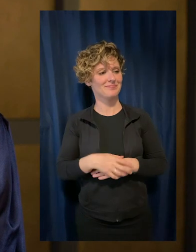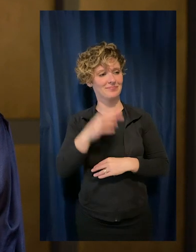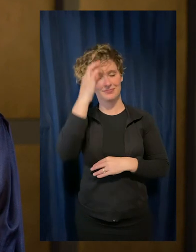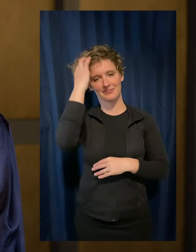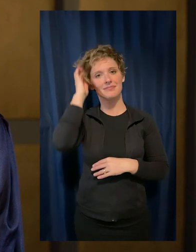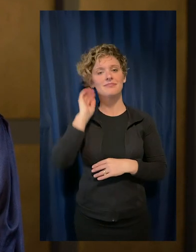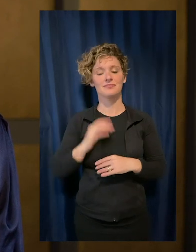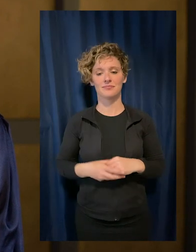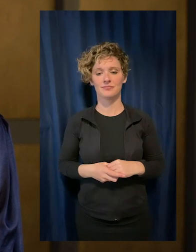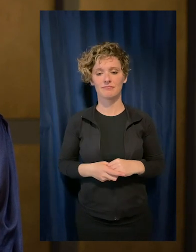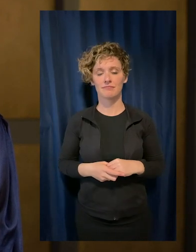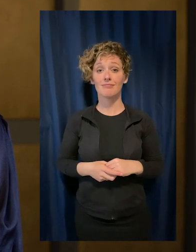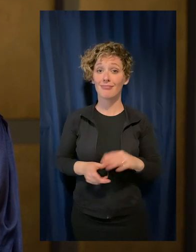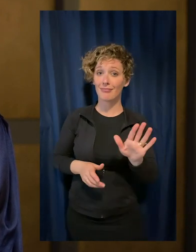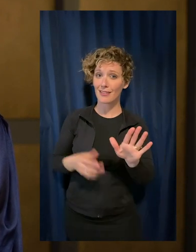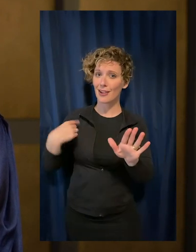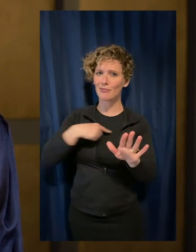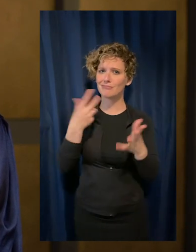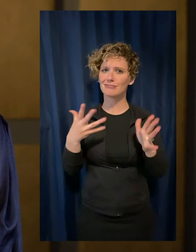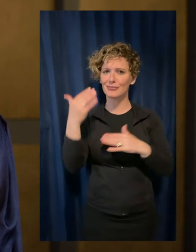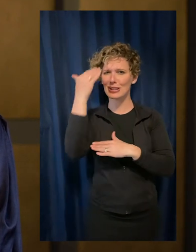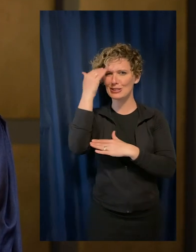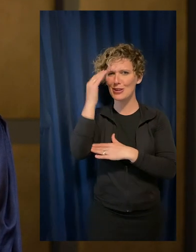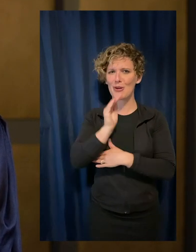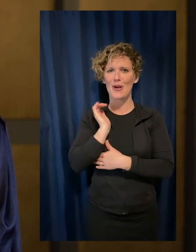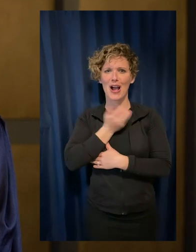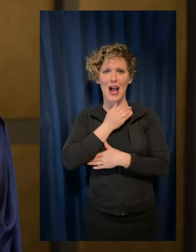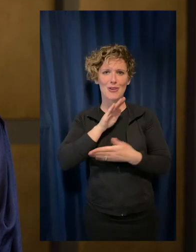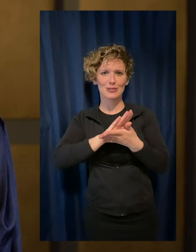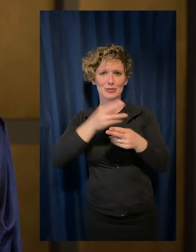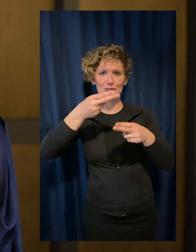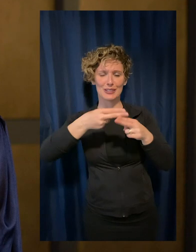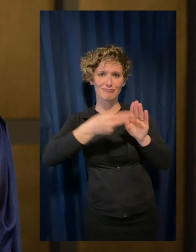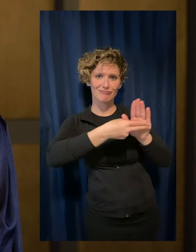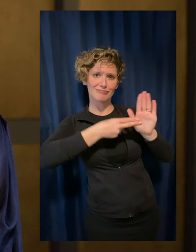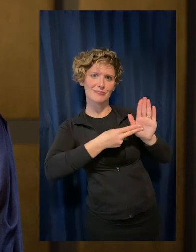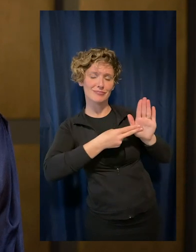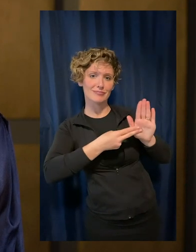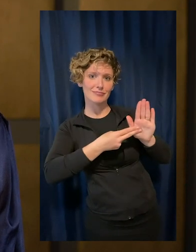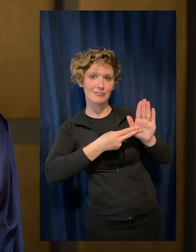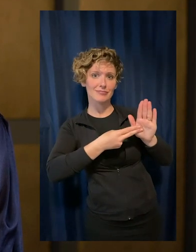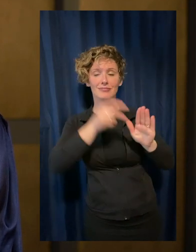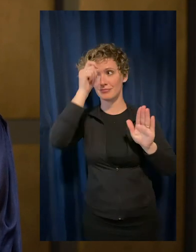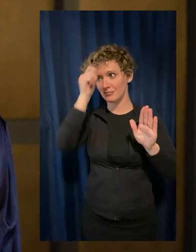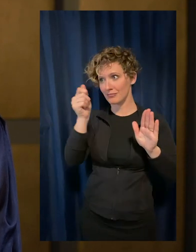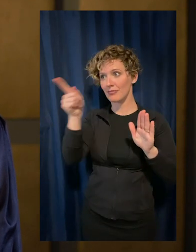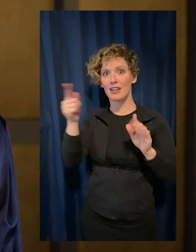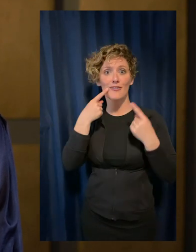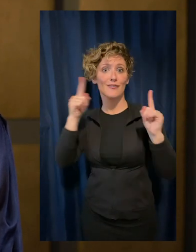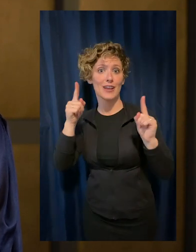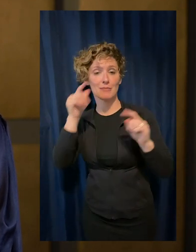As we all know, our school's name is dedicated to a famous Alaskan musher. Well, in keeping with that theme, it is very much